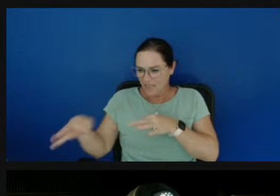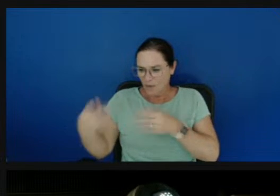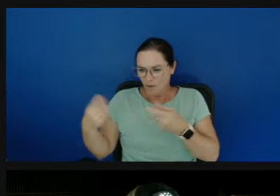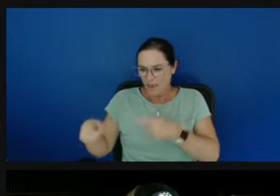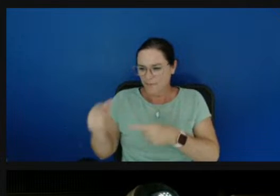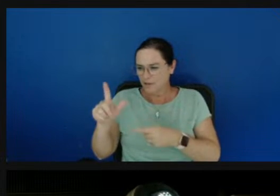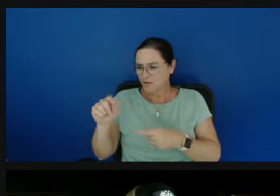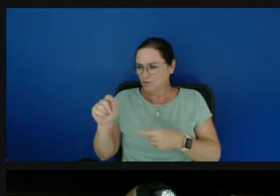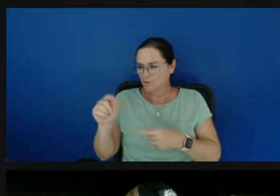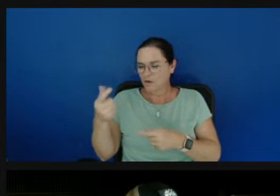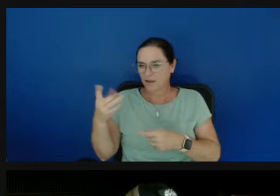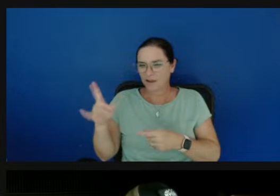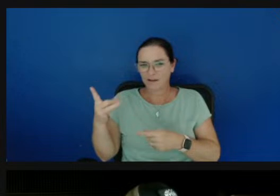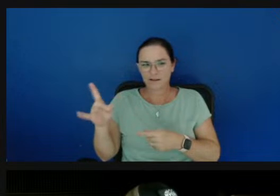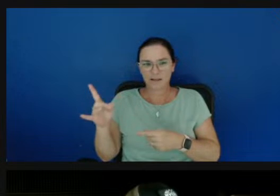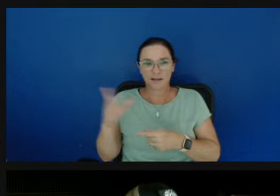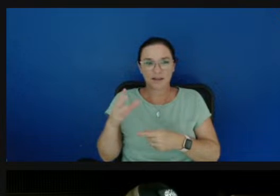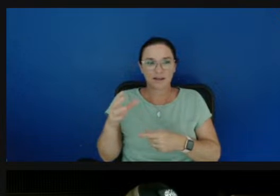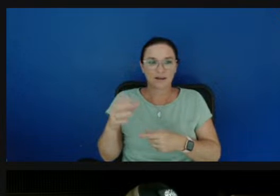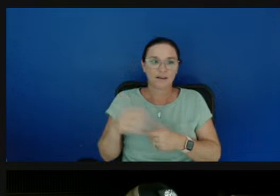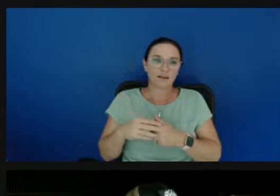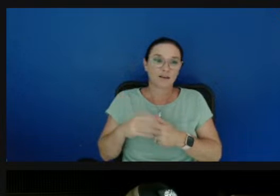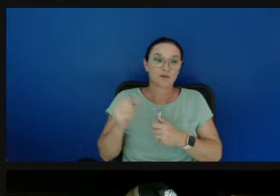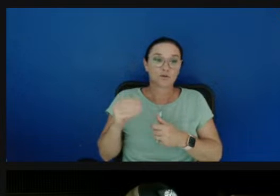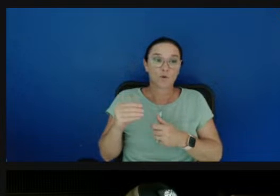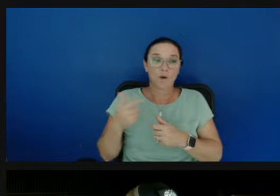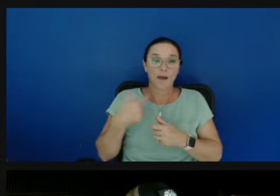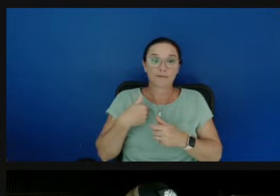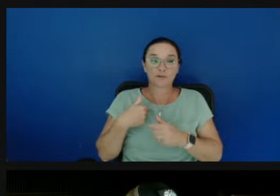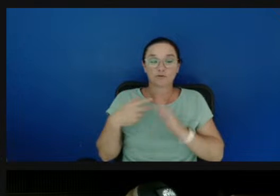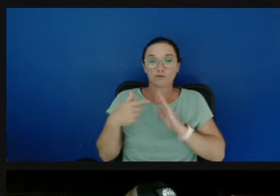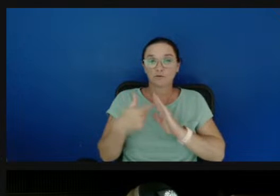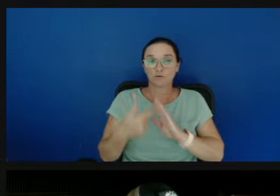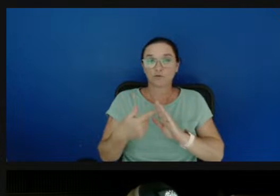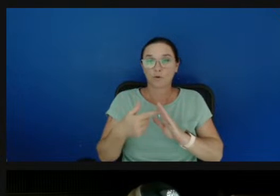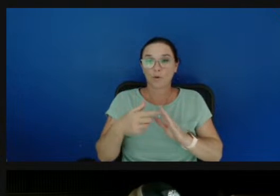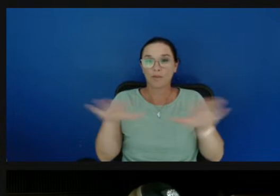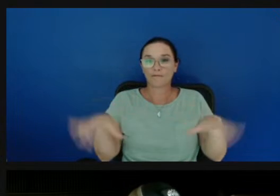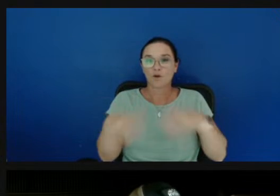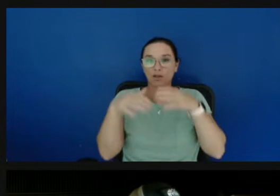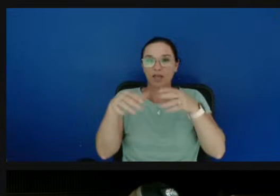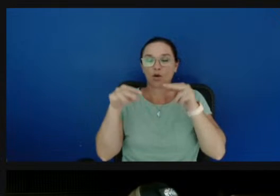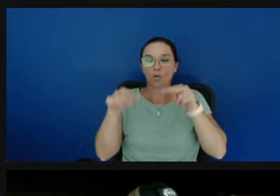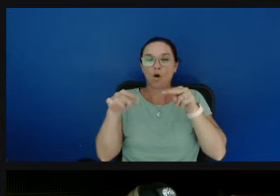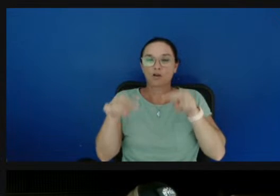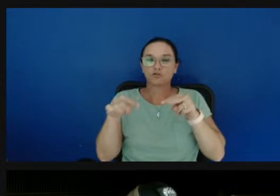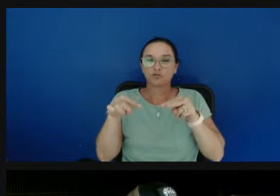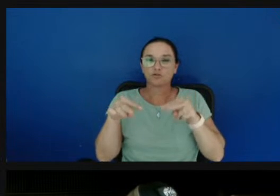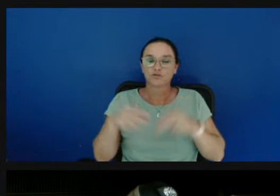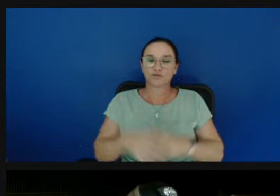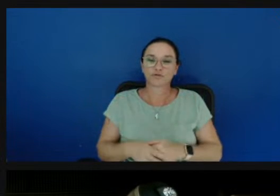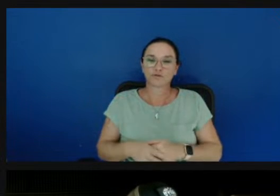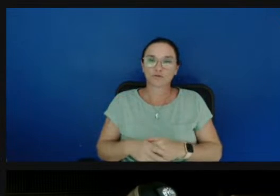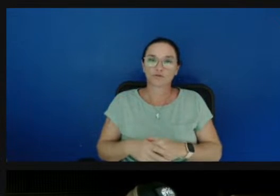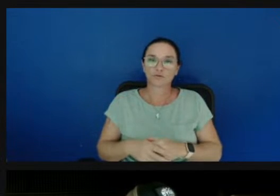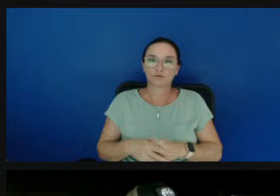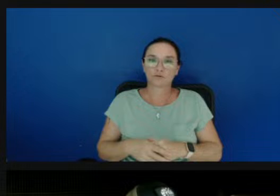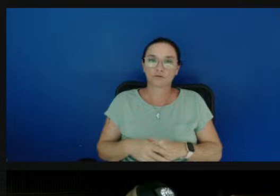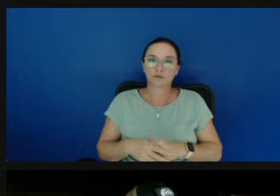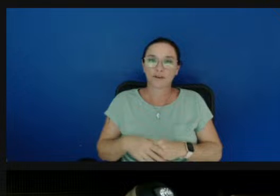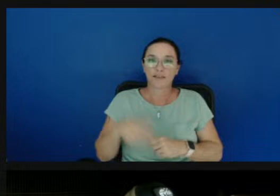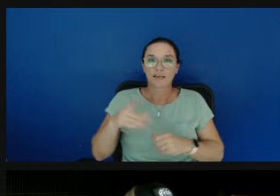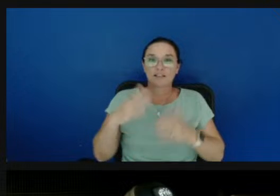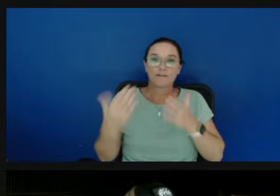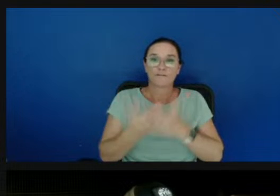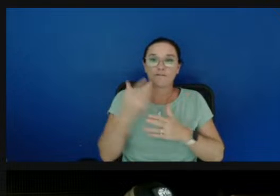1924. So I can roll right into this Volcano Watch article here. Let's put this on the screen that was released today, which is a fresh look